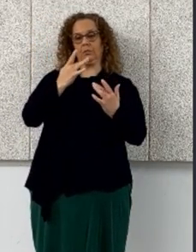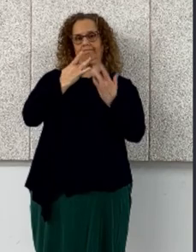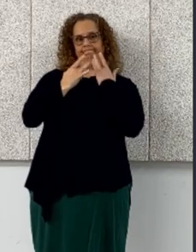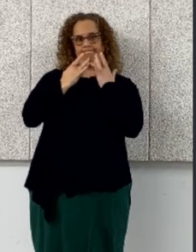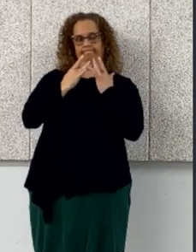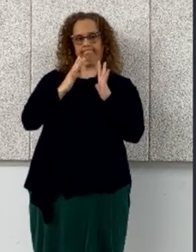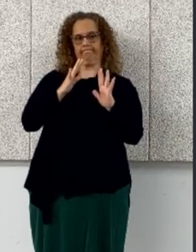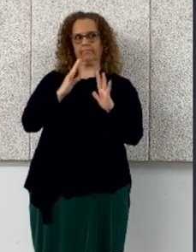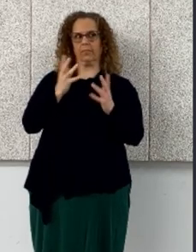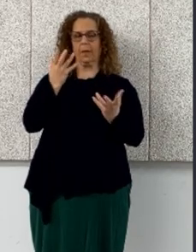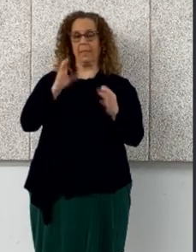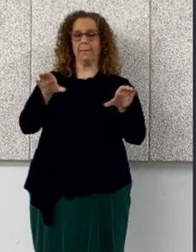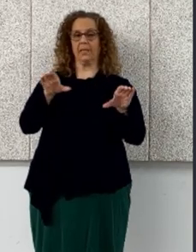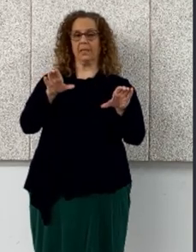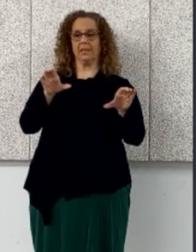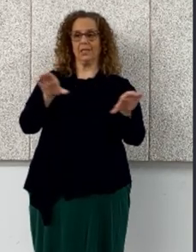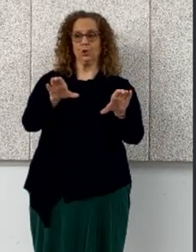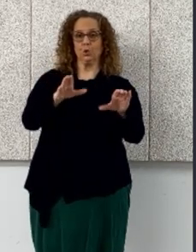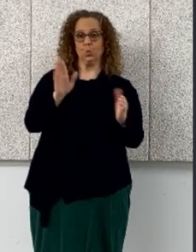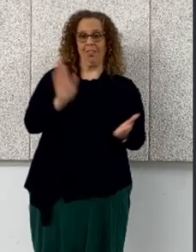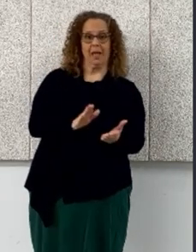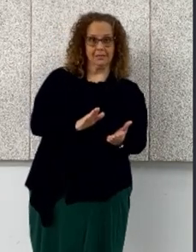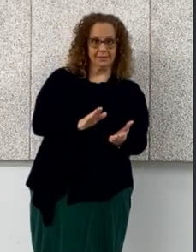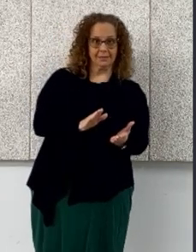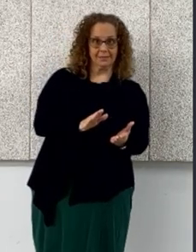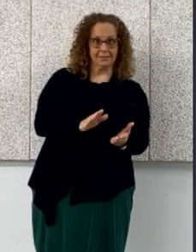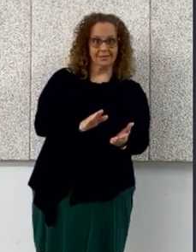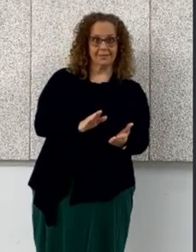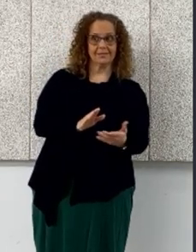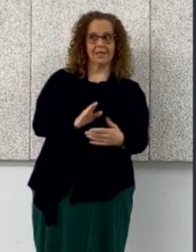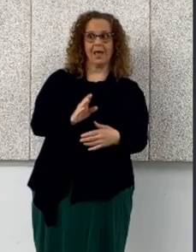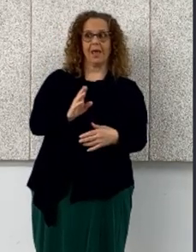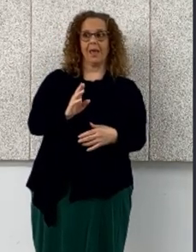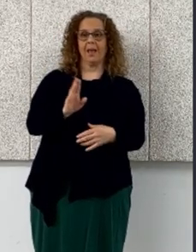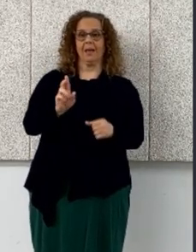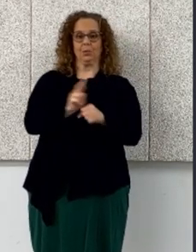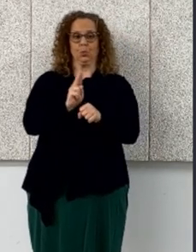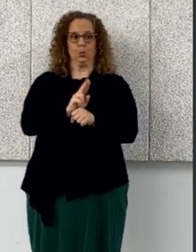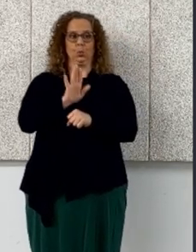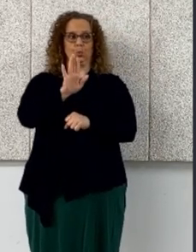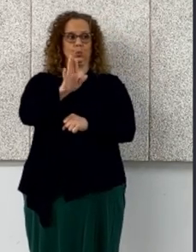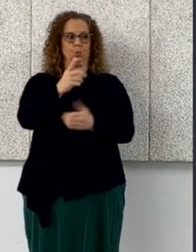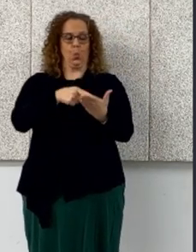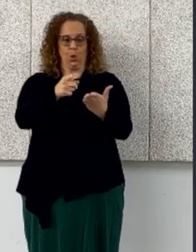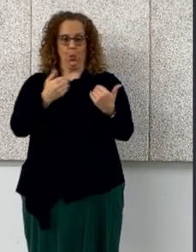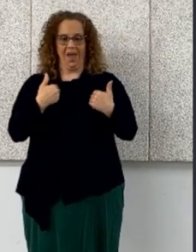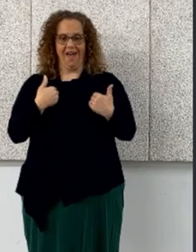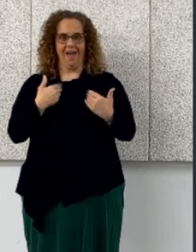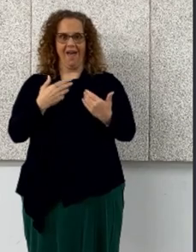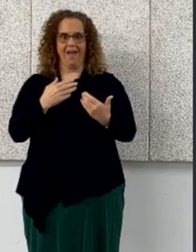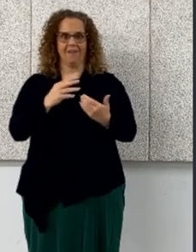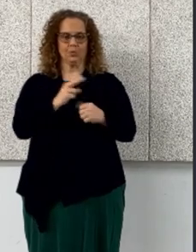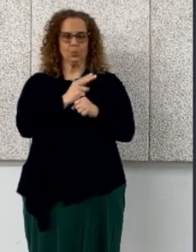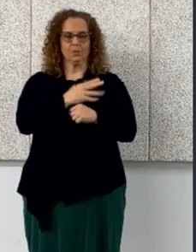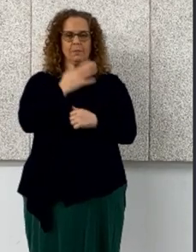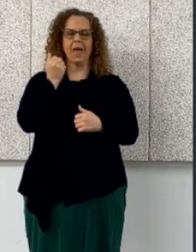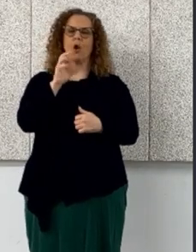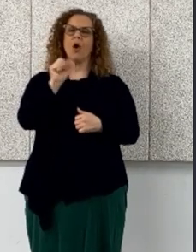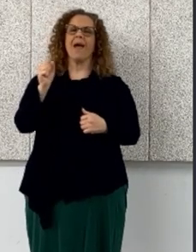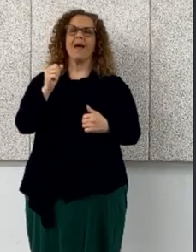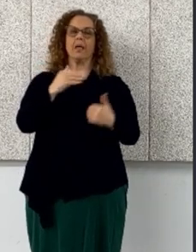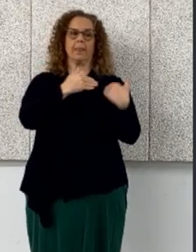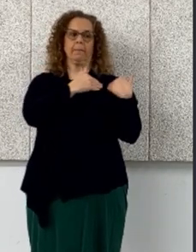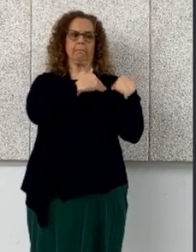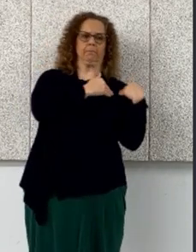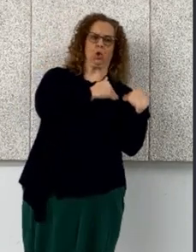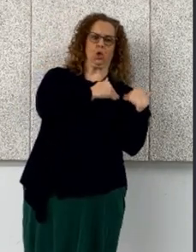do less, you know, and make better use of what you have. That's right. And also, like, remove the burden of a